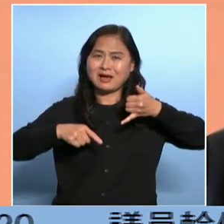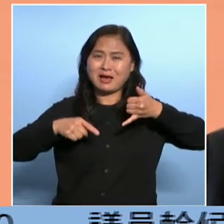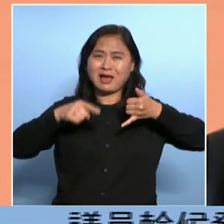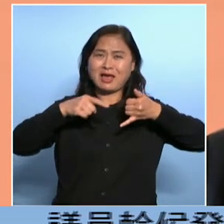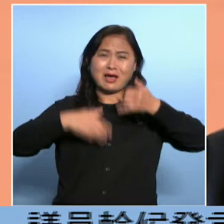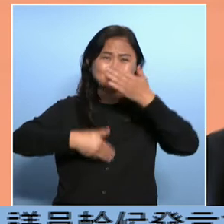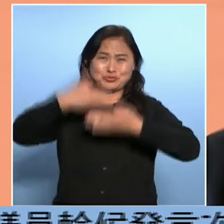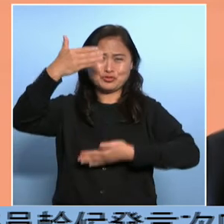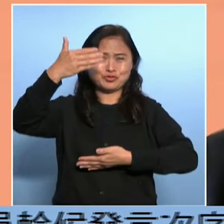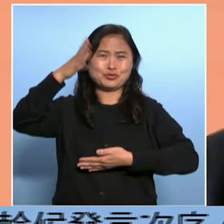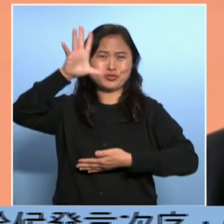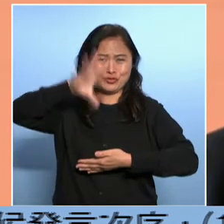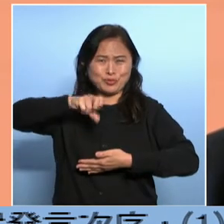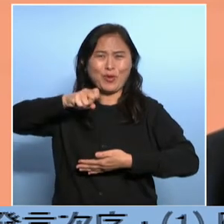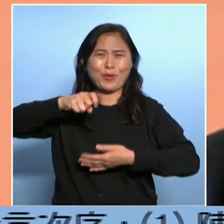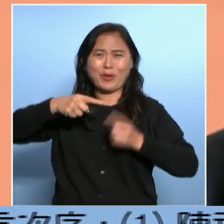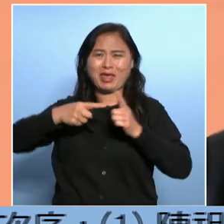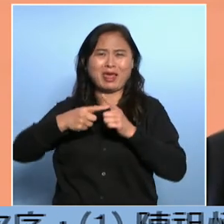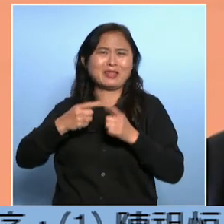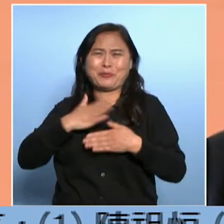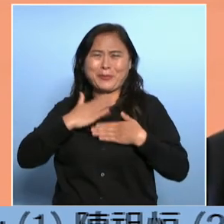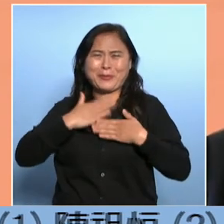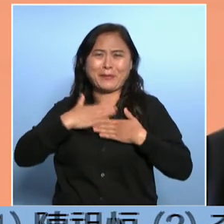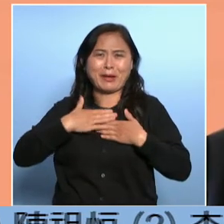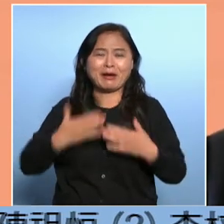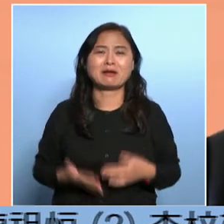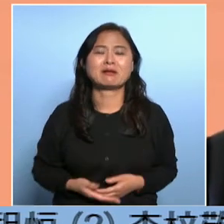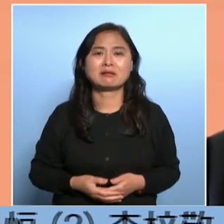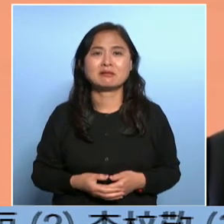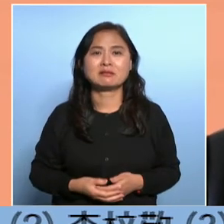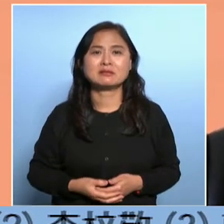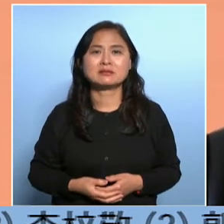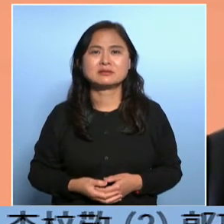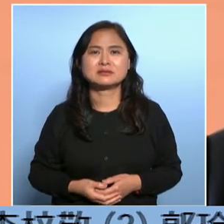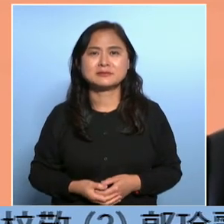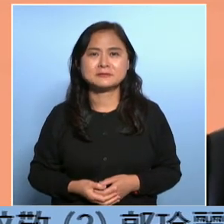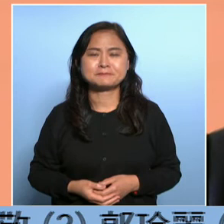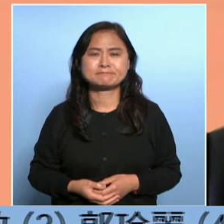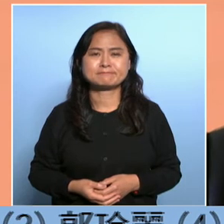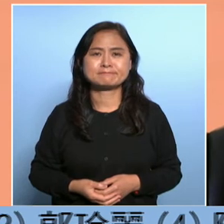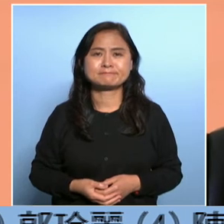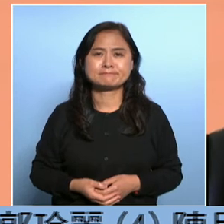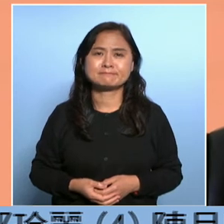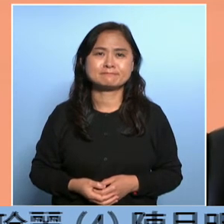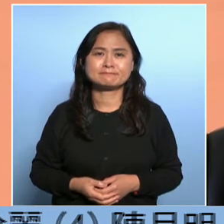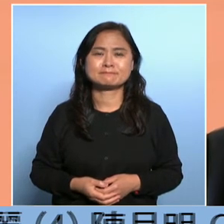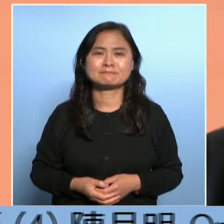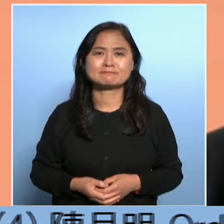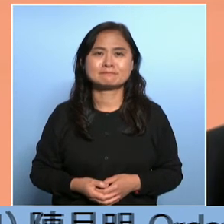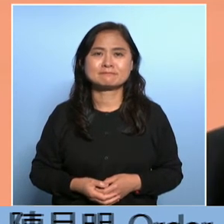are subject to home quarantines, then the entire building will be affected. All the residents will panic.